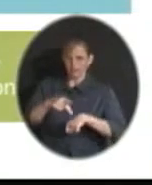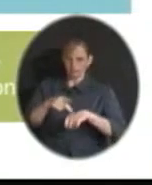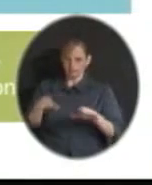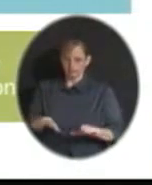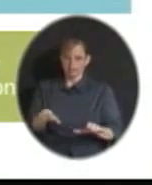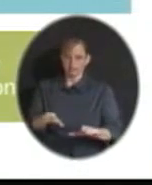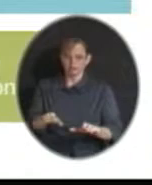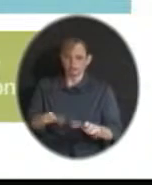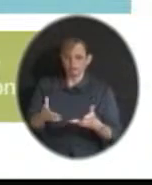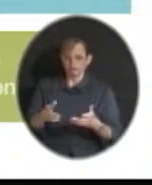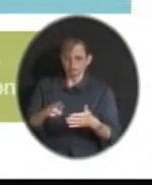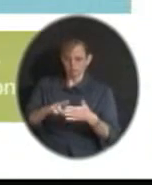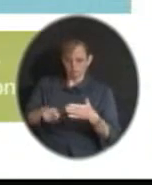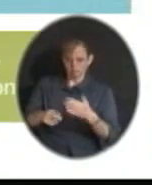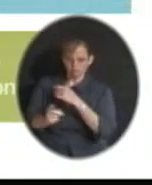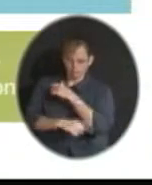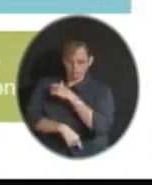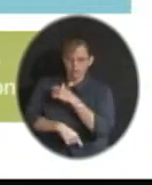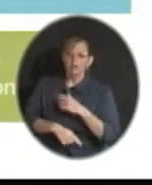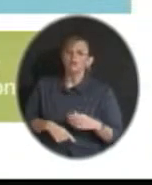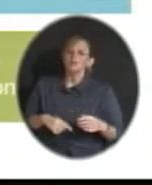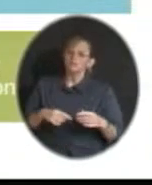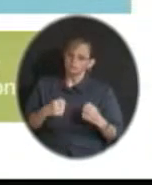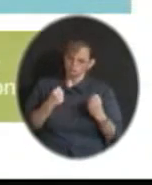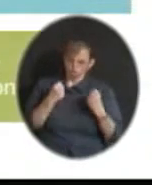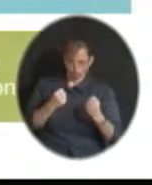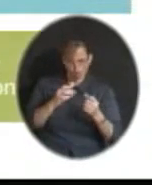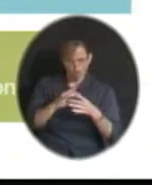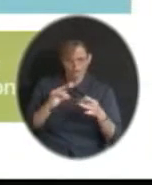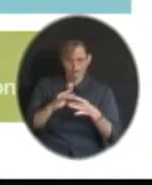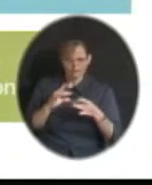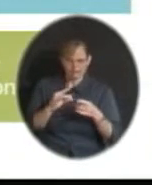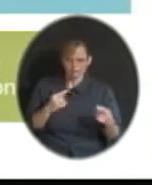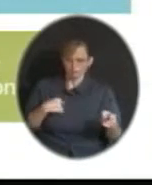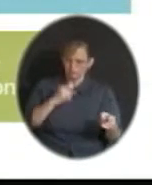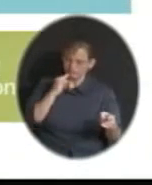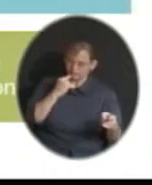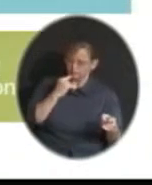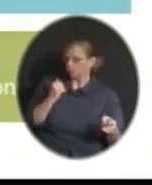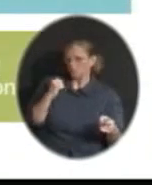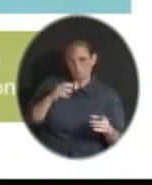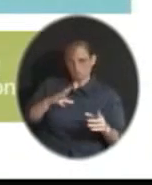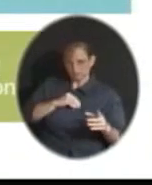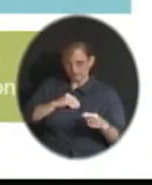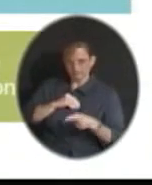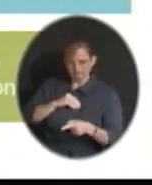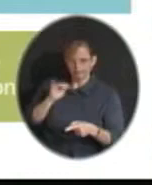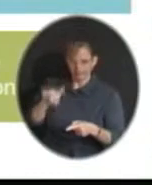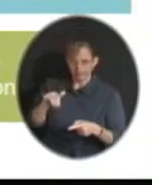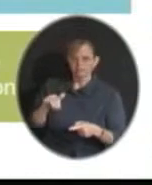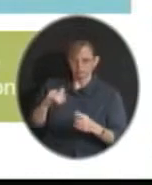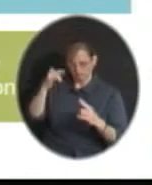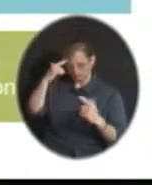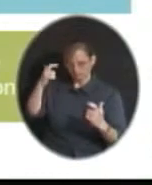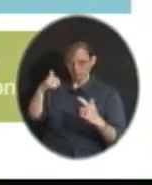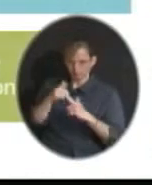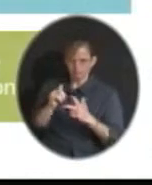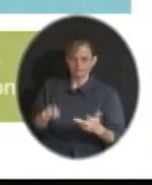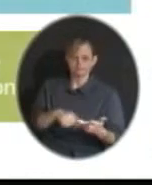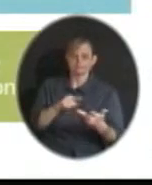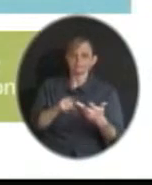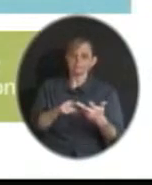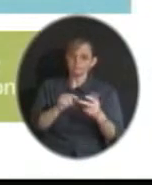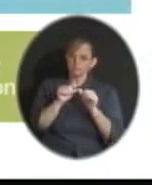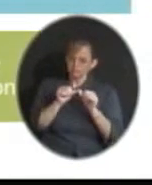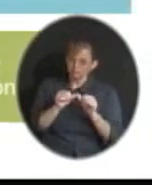happen, which send a strong message that this is not something, this is something we take seriously and this is not something we tolerate. We also have had